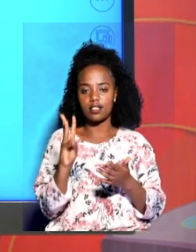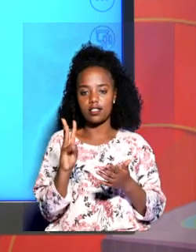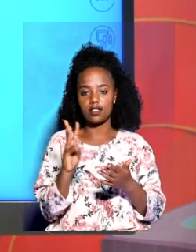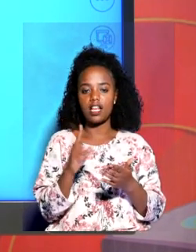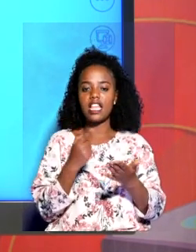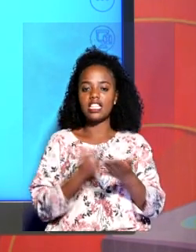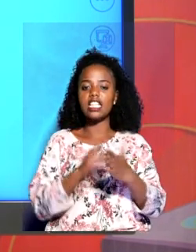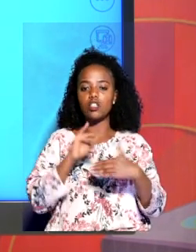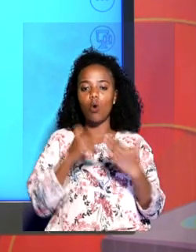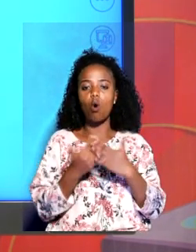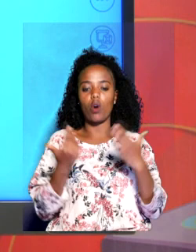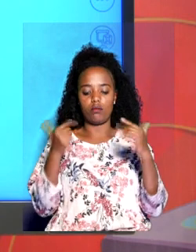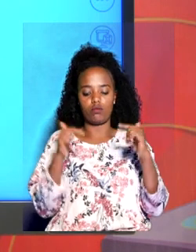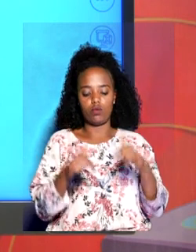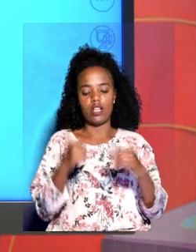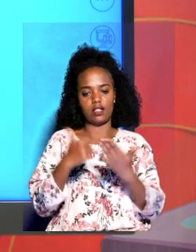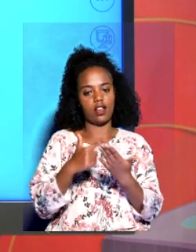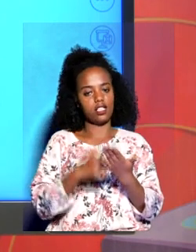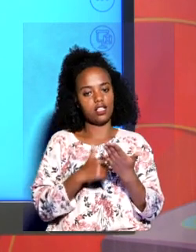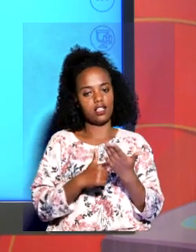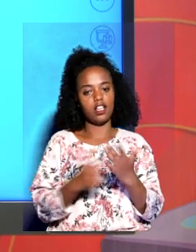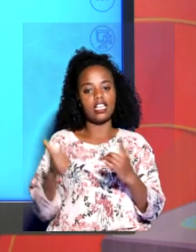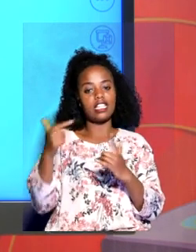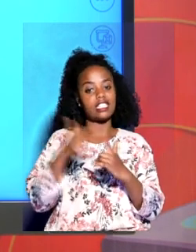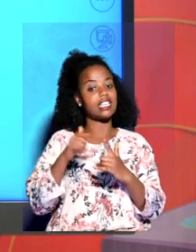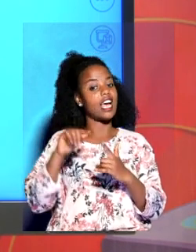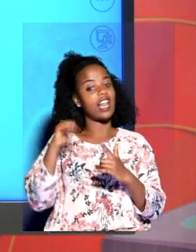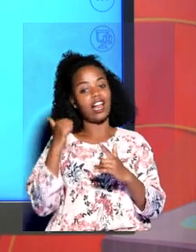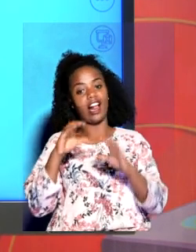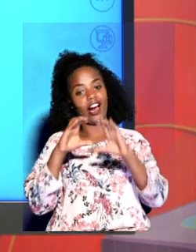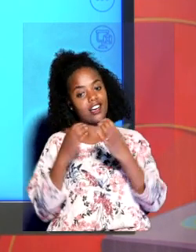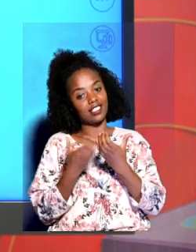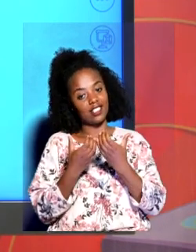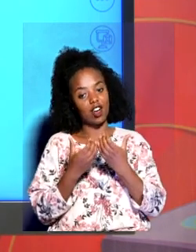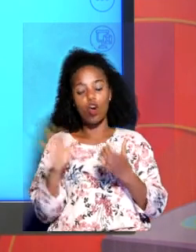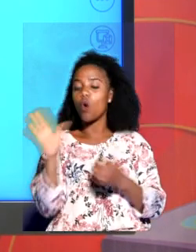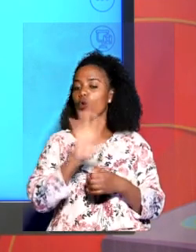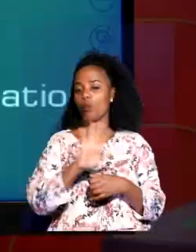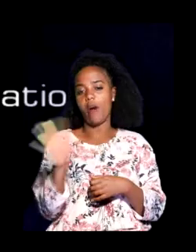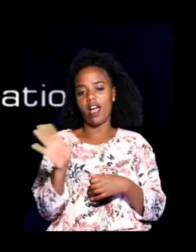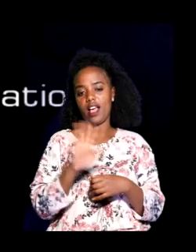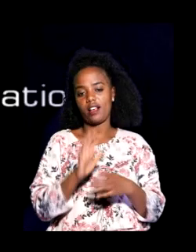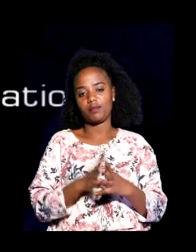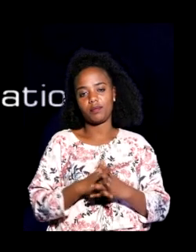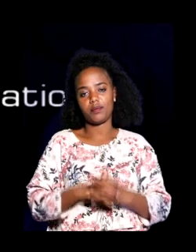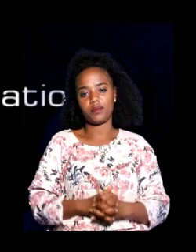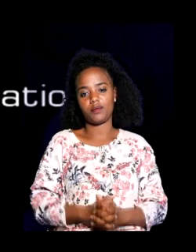This is all about today's lesson. Until next lecture class, goodbye.